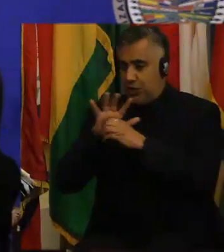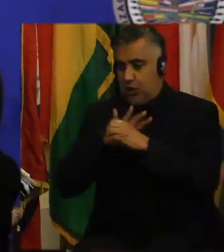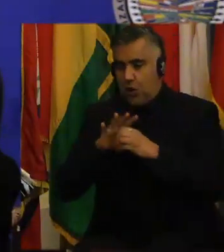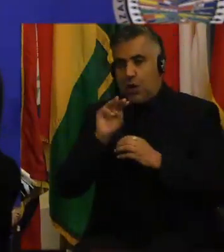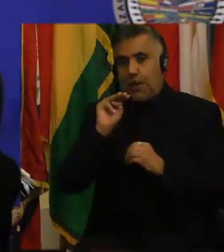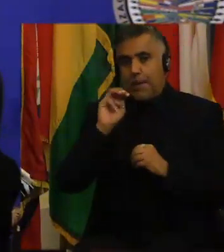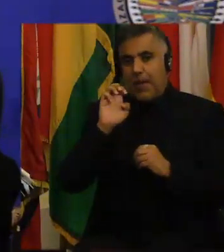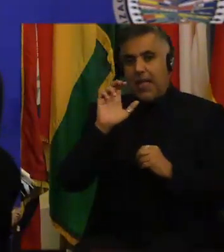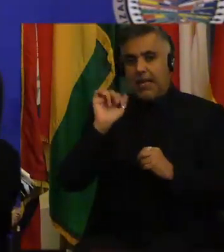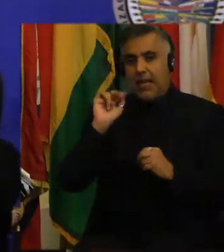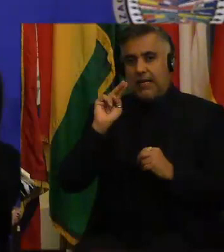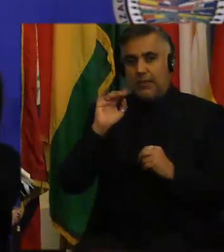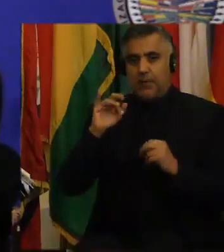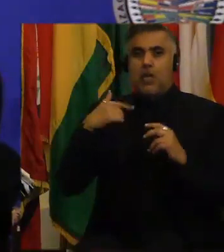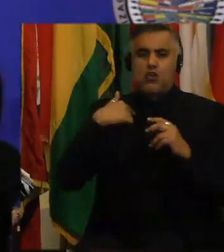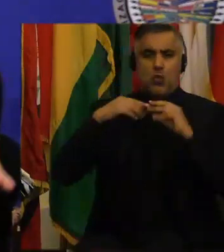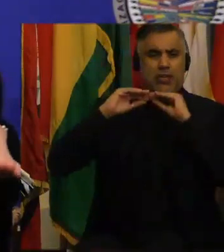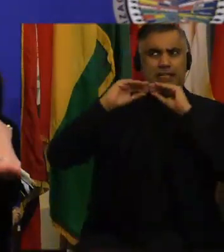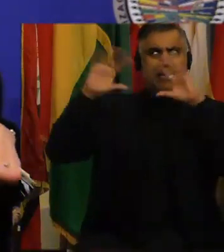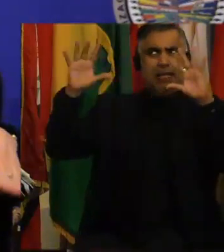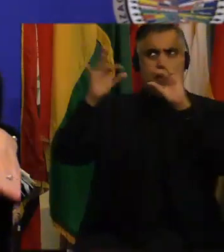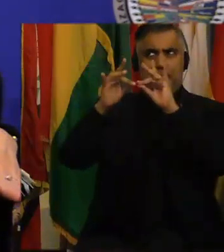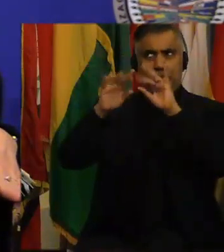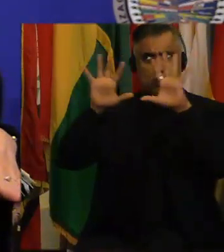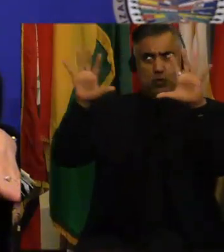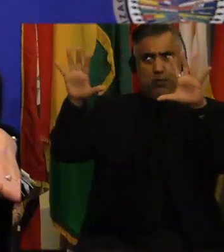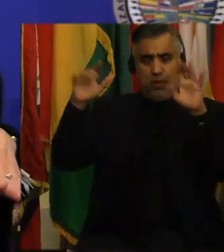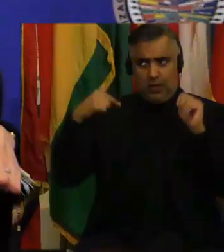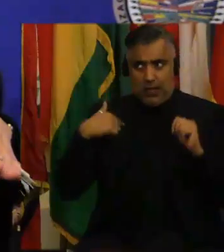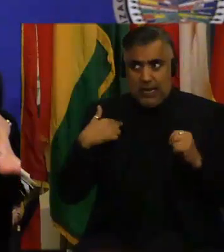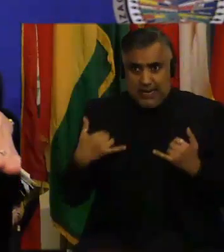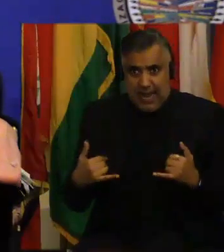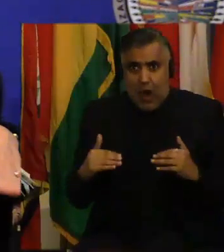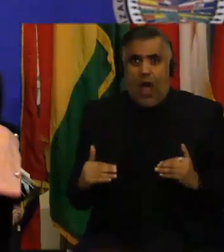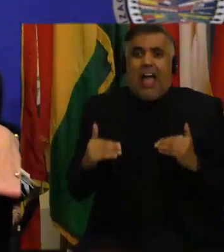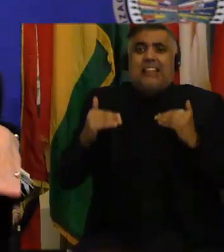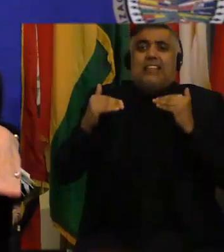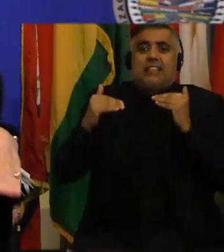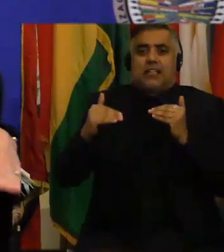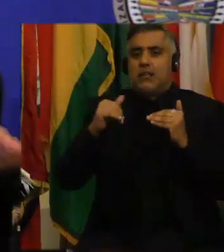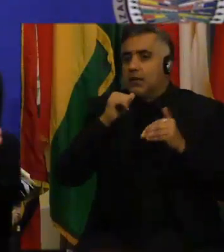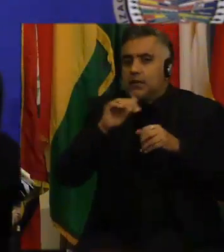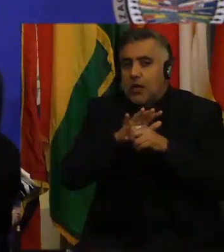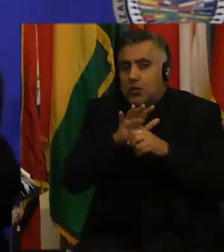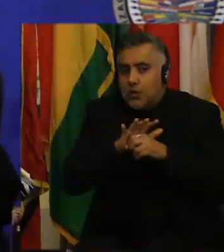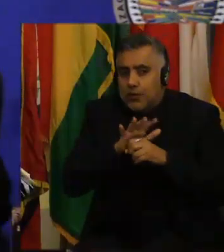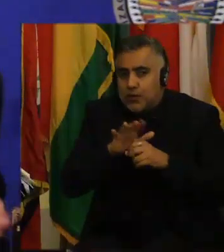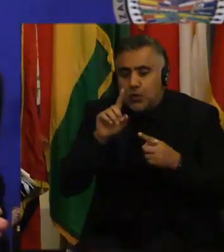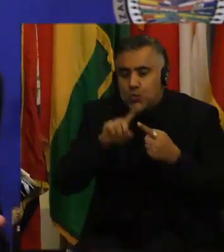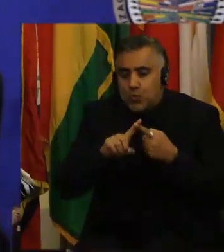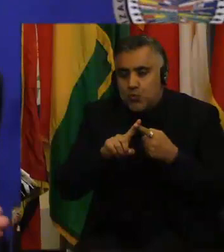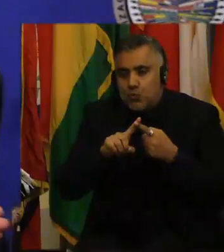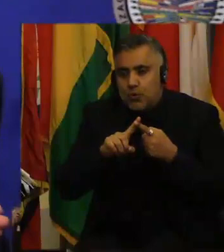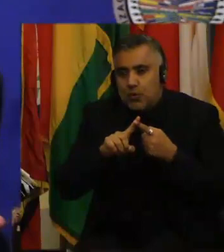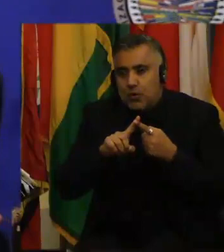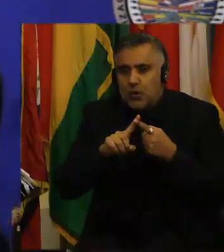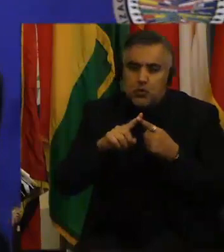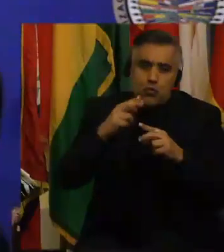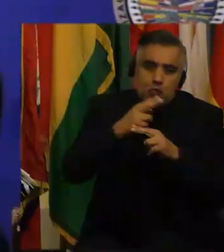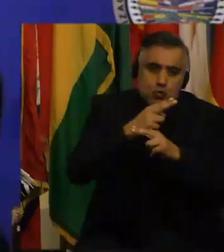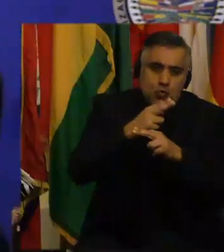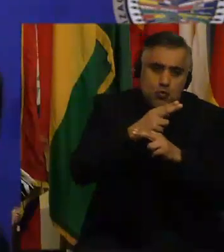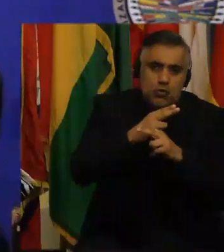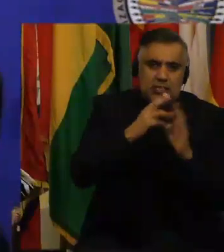mechanisms in order to send the message that now, at this stage, it is not sufficient just to use